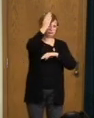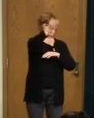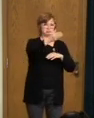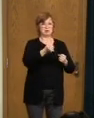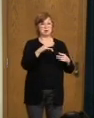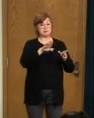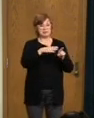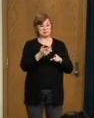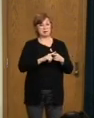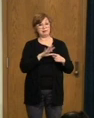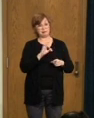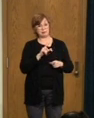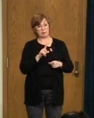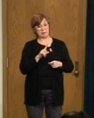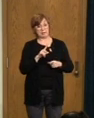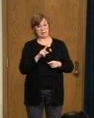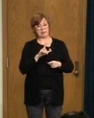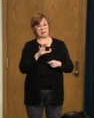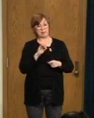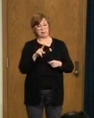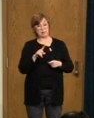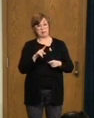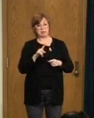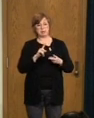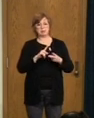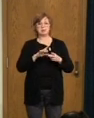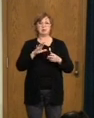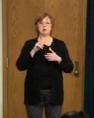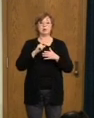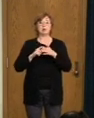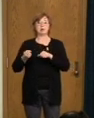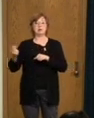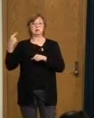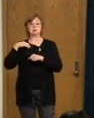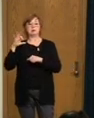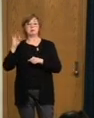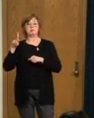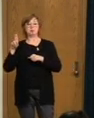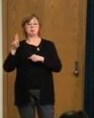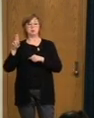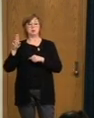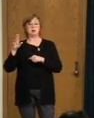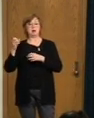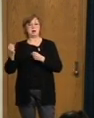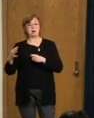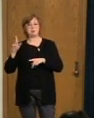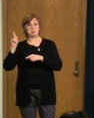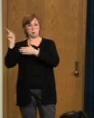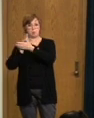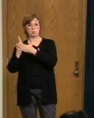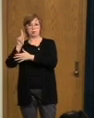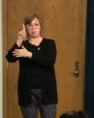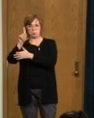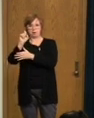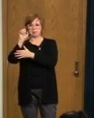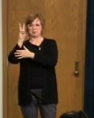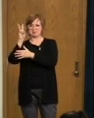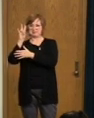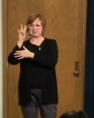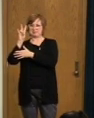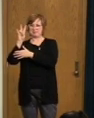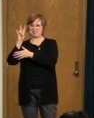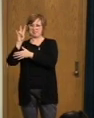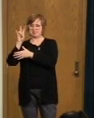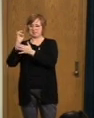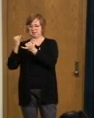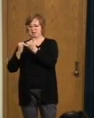today. The most serious week we had with influenza outbreaks last year was 167 cases. I believe it was the end of